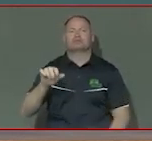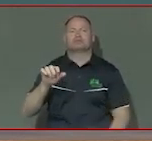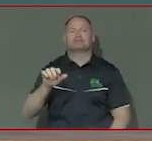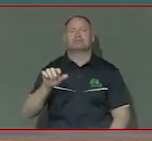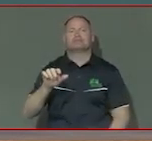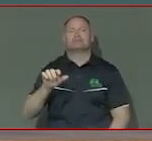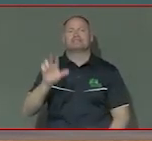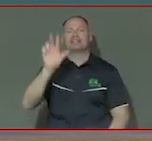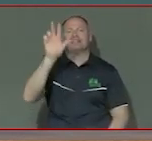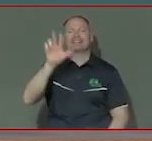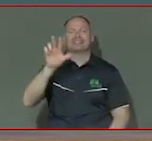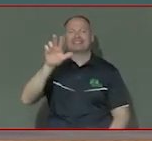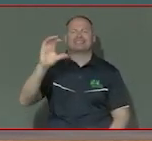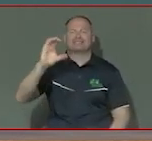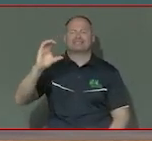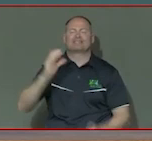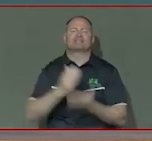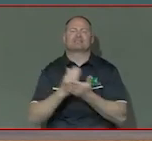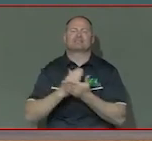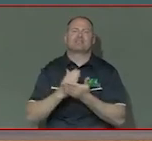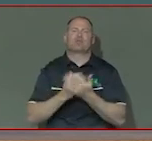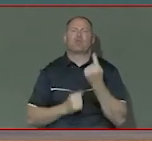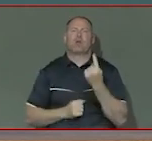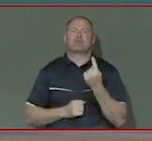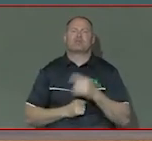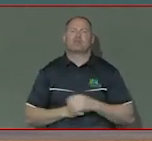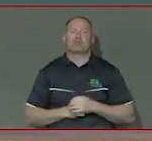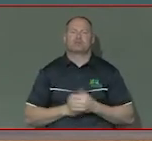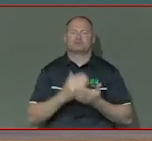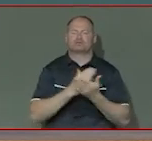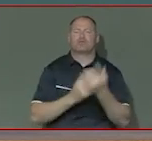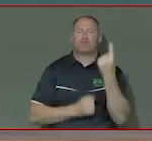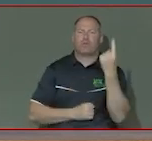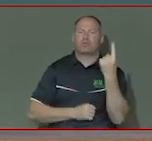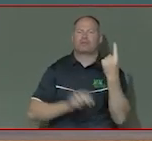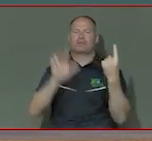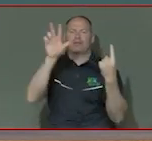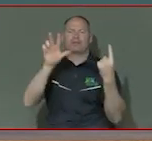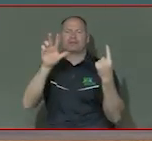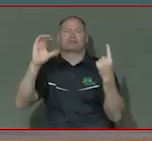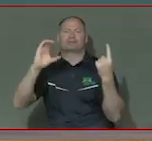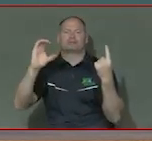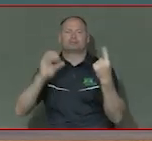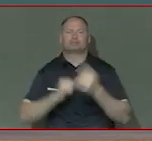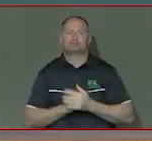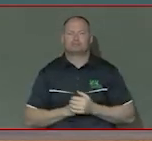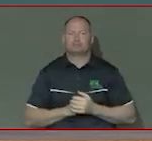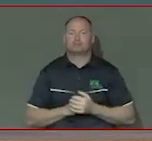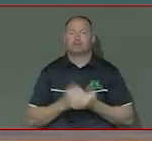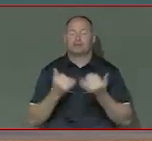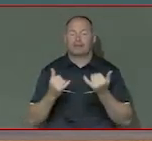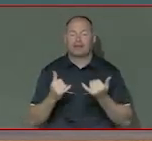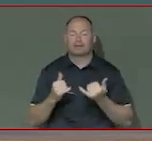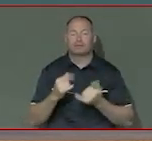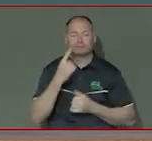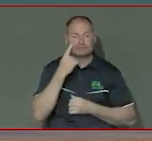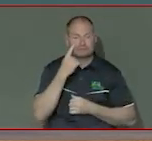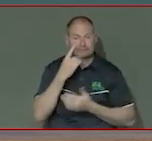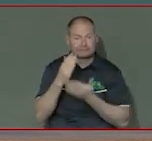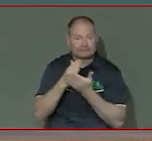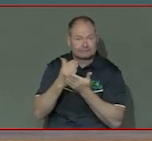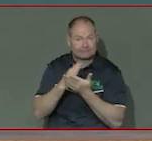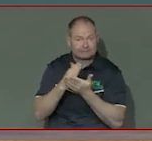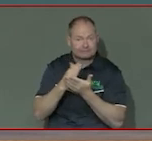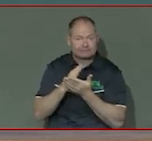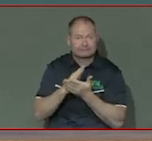I right? What happened here? If we look at the interim dividends, it was for 80,000 shares,